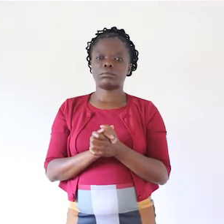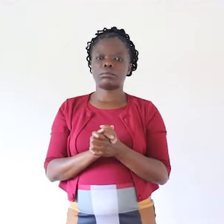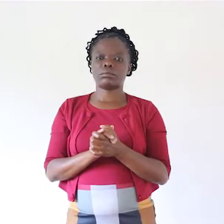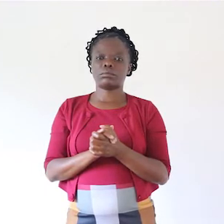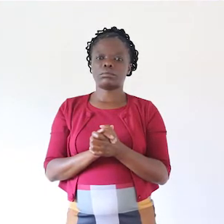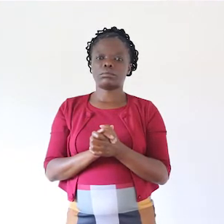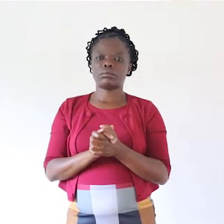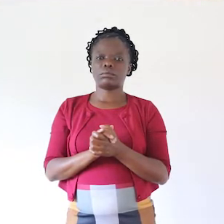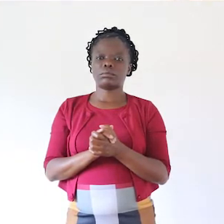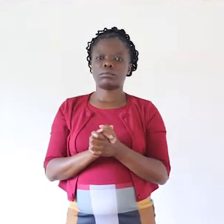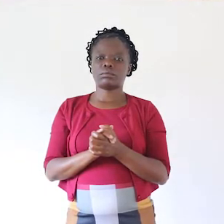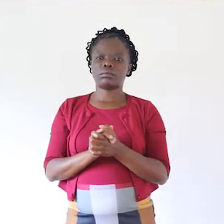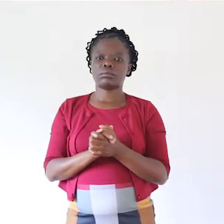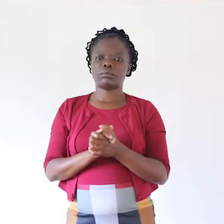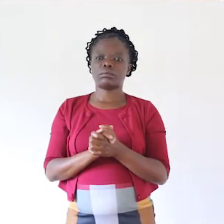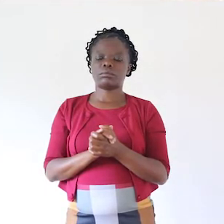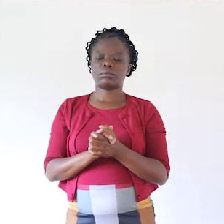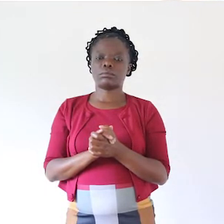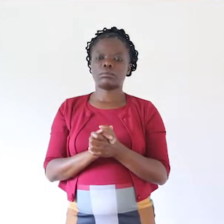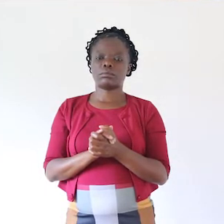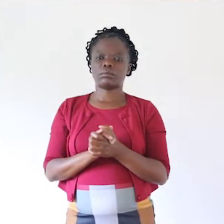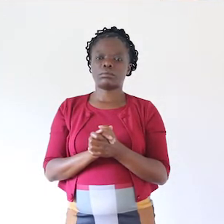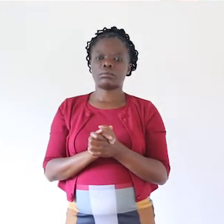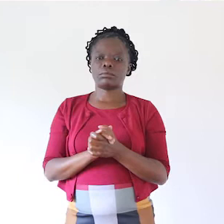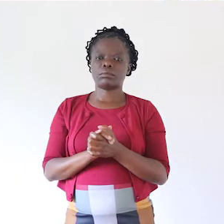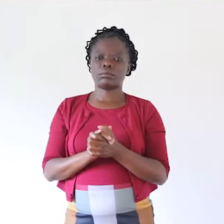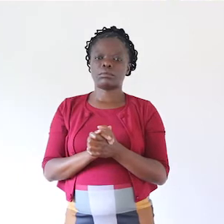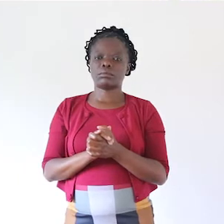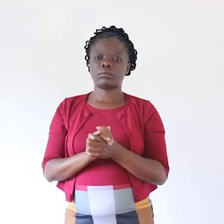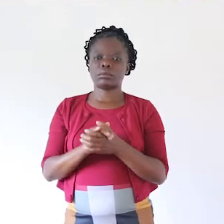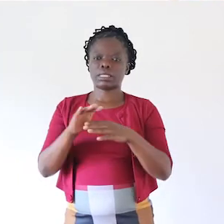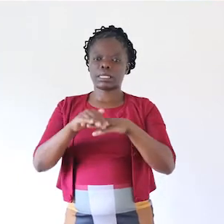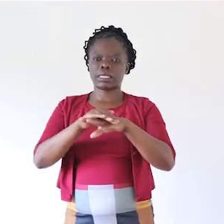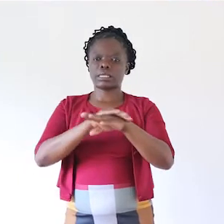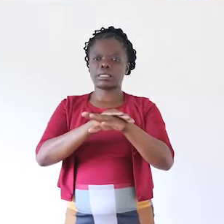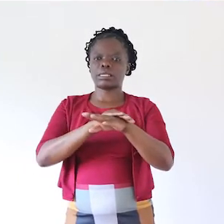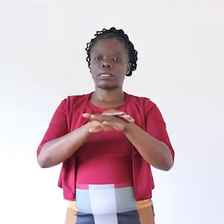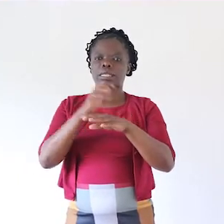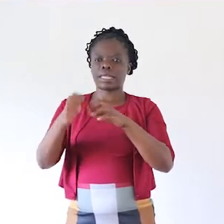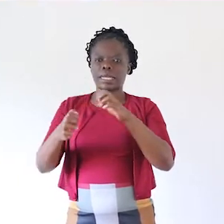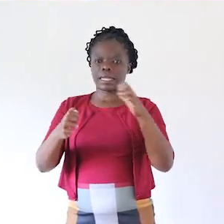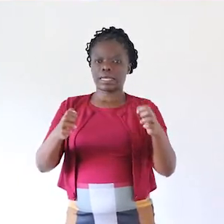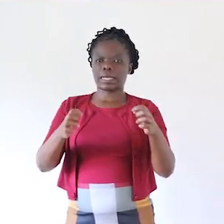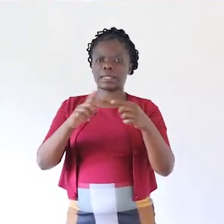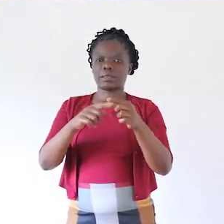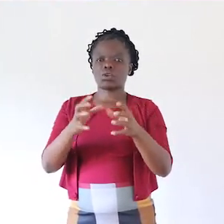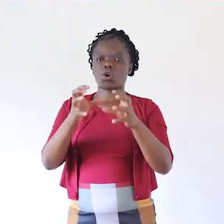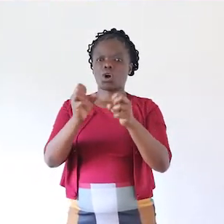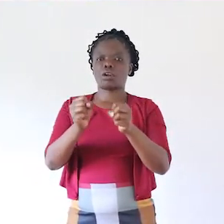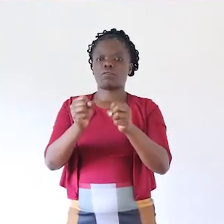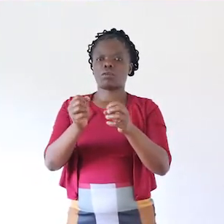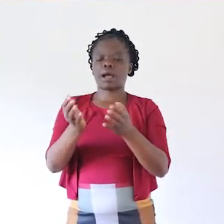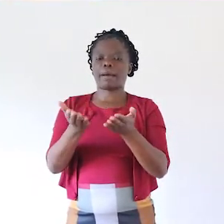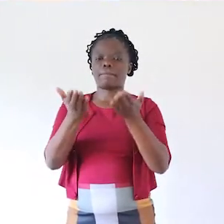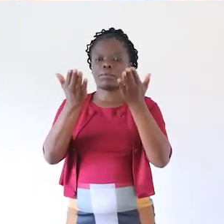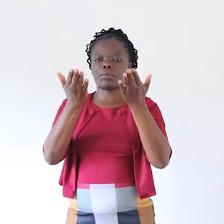Can you now feel it? Feel the edge. Feel again this edge. And now we fold it from up.